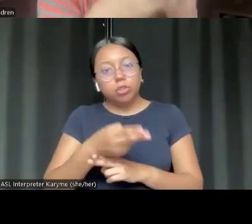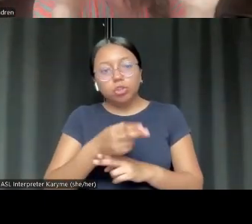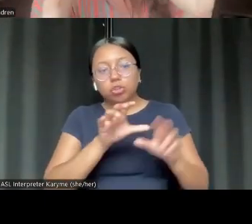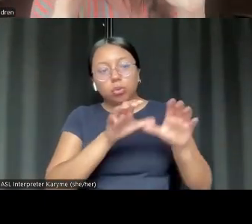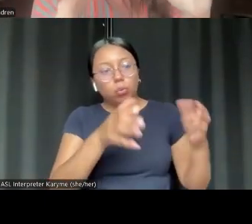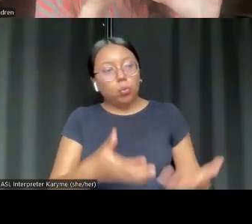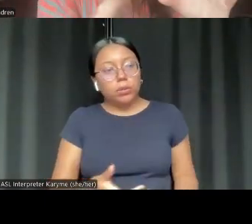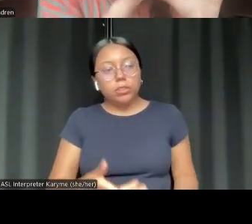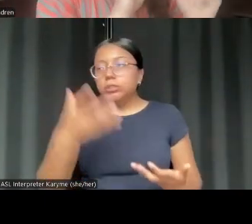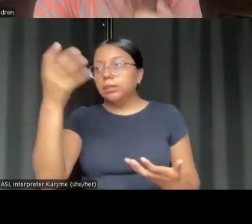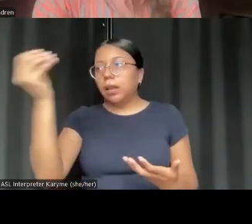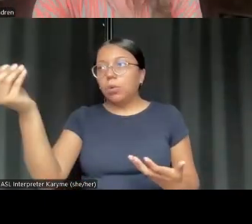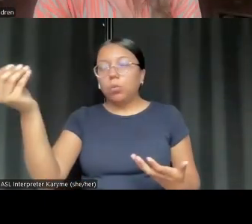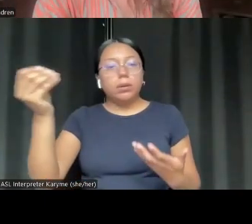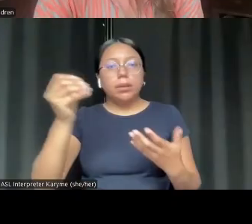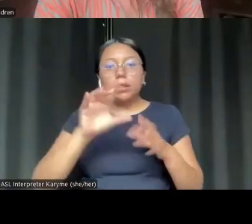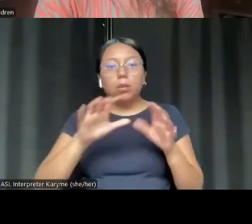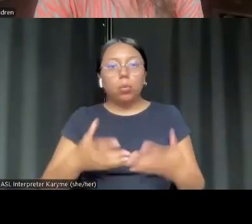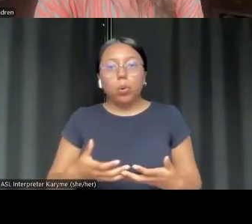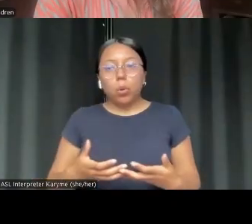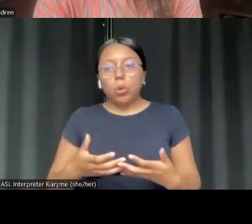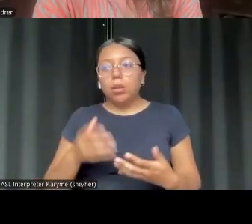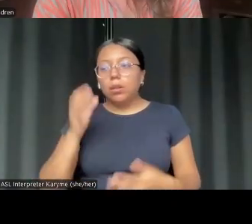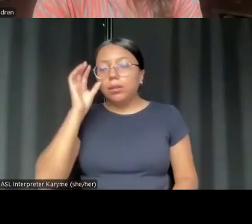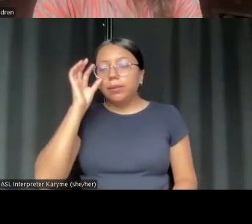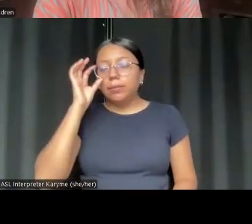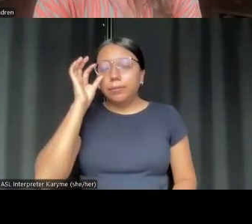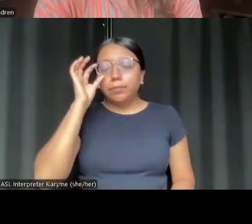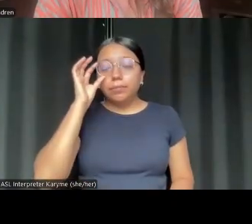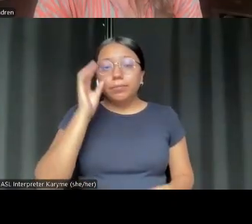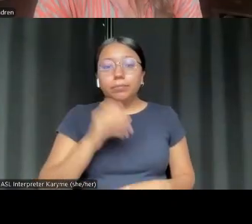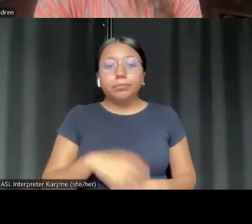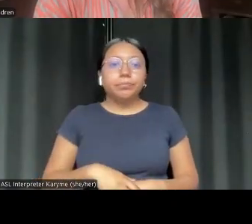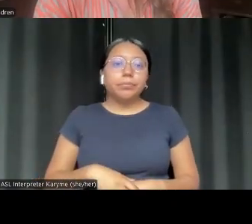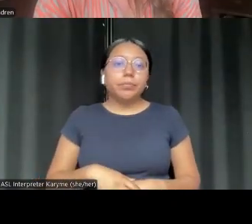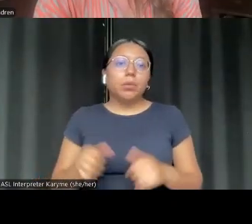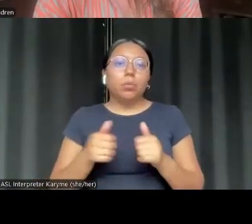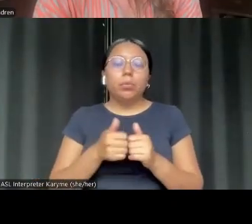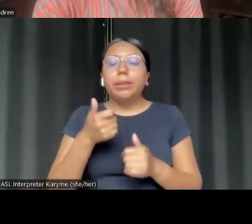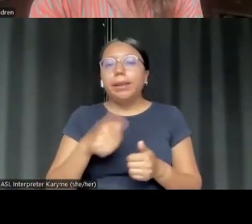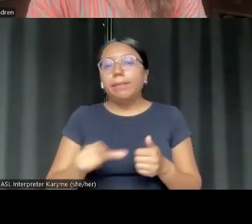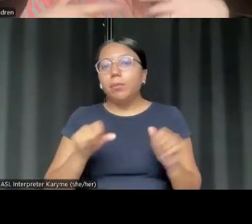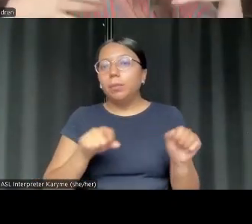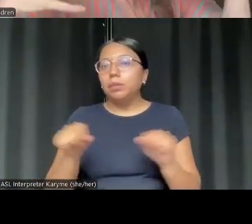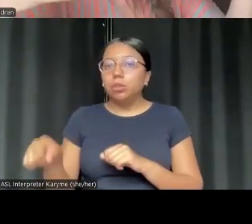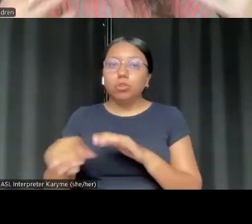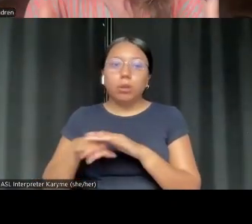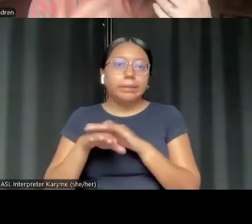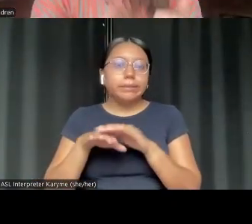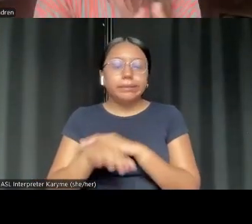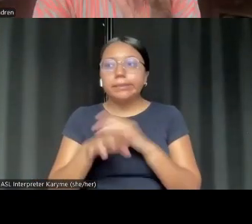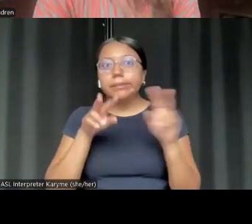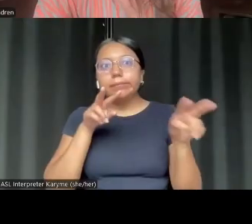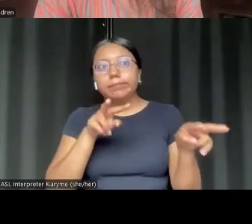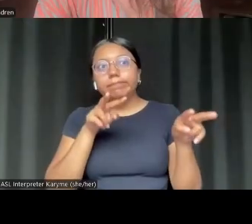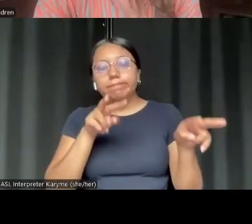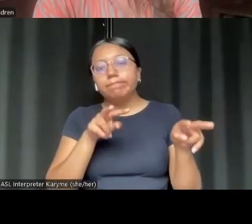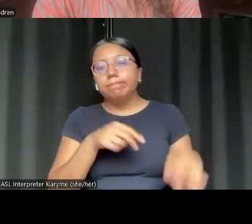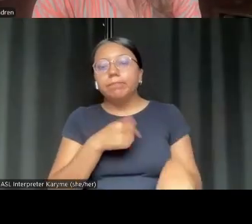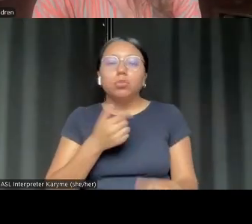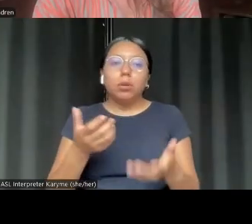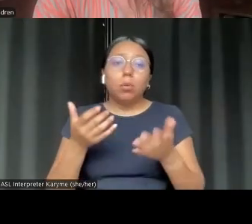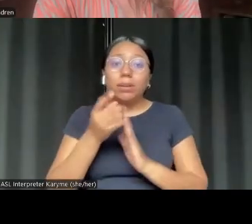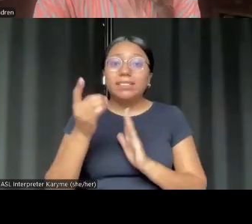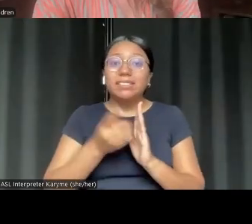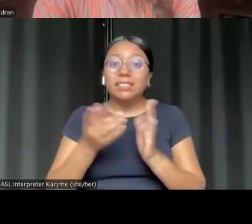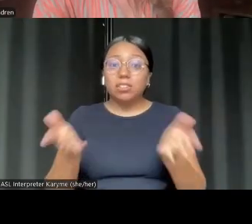world, pluggable in with every potential access anticipation. So I want the designers in the room here